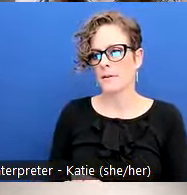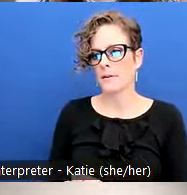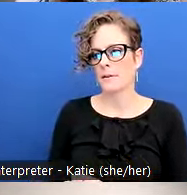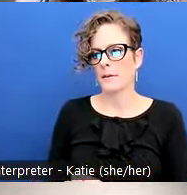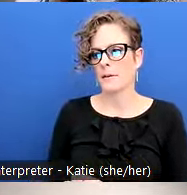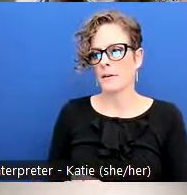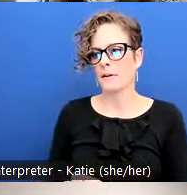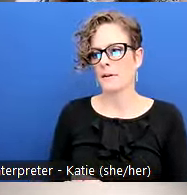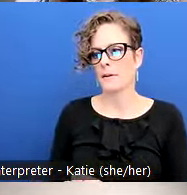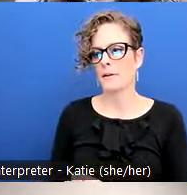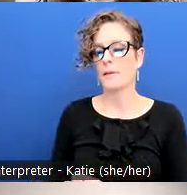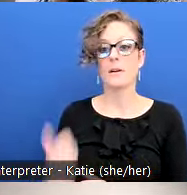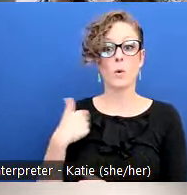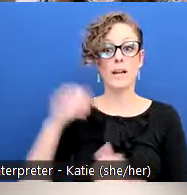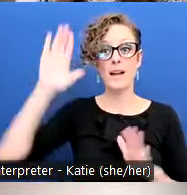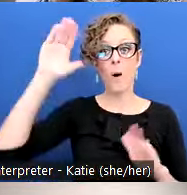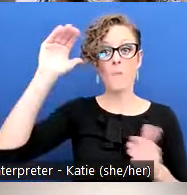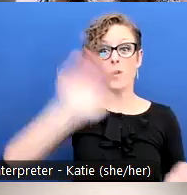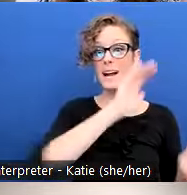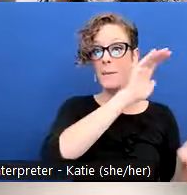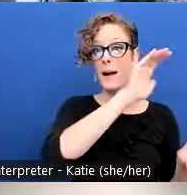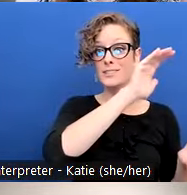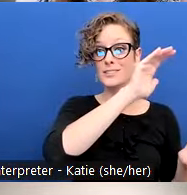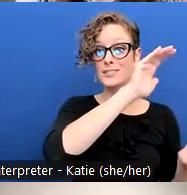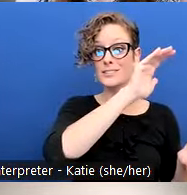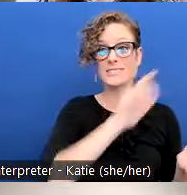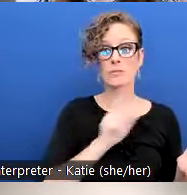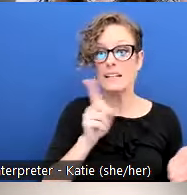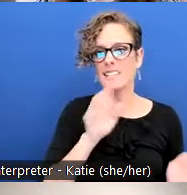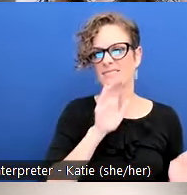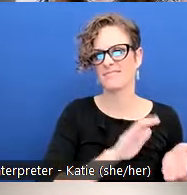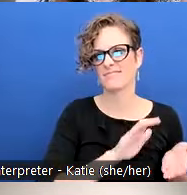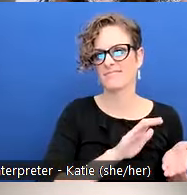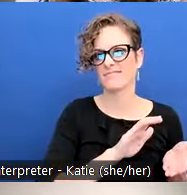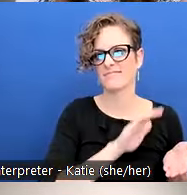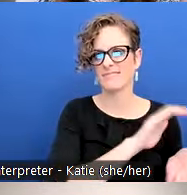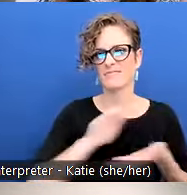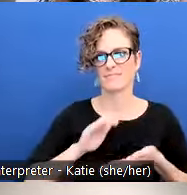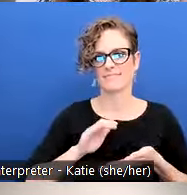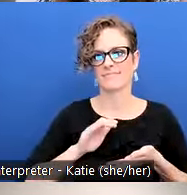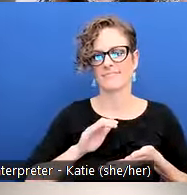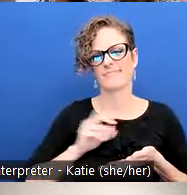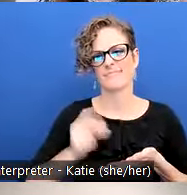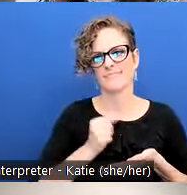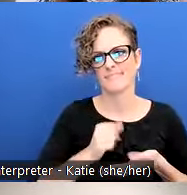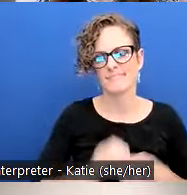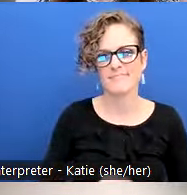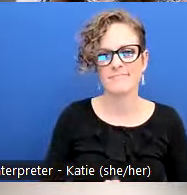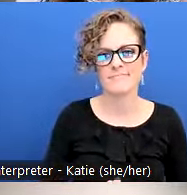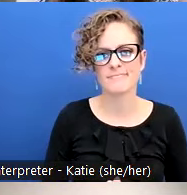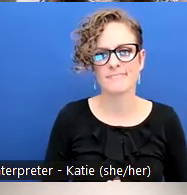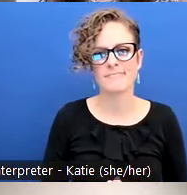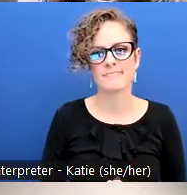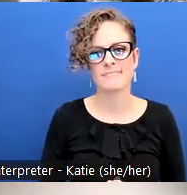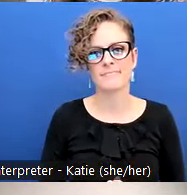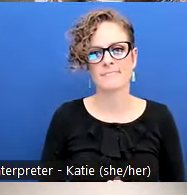much as we were hoping for. And unsurprisingly, it turns out, you know, even though it's was